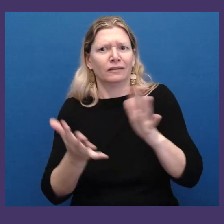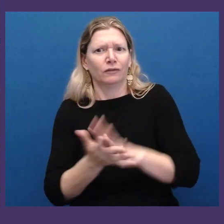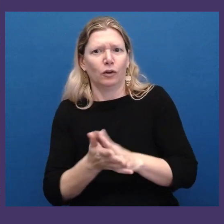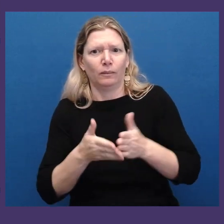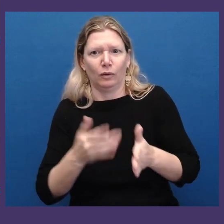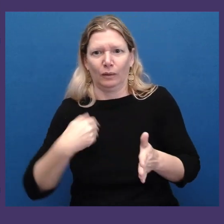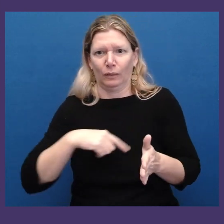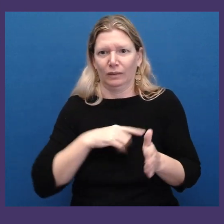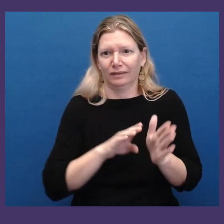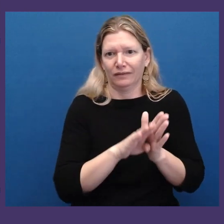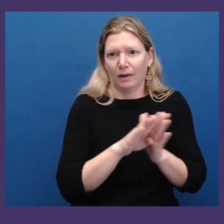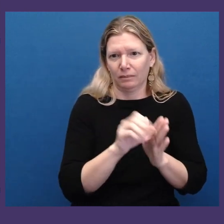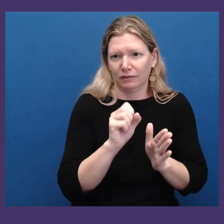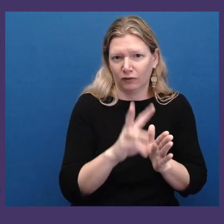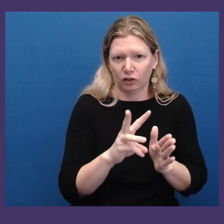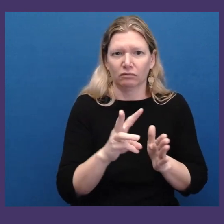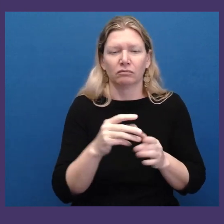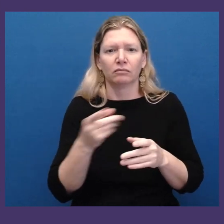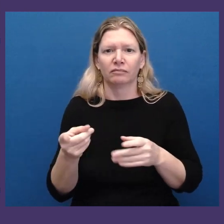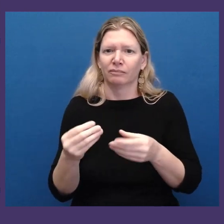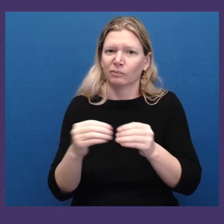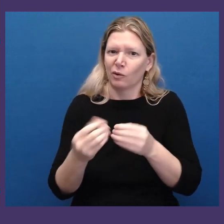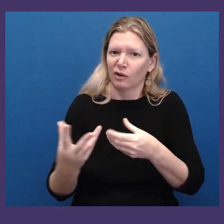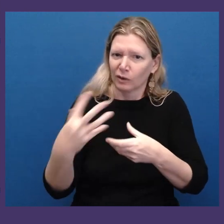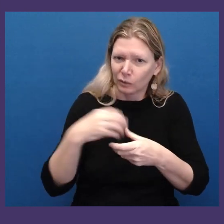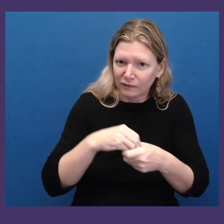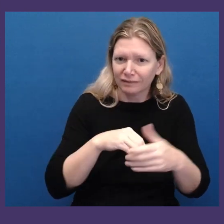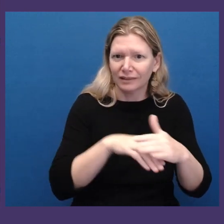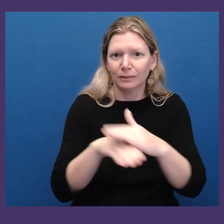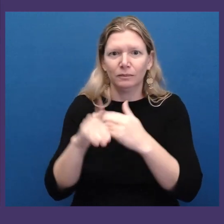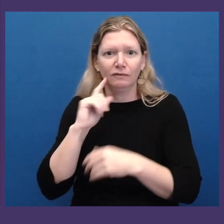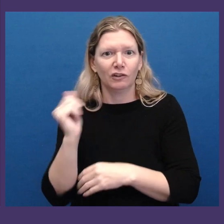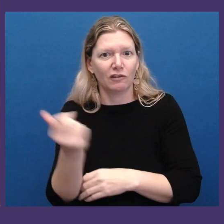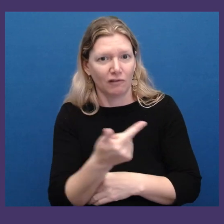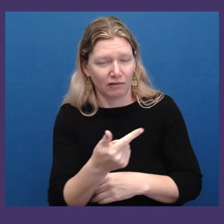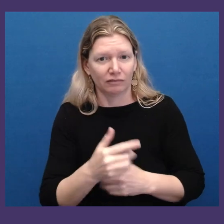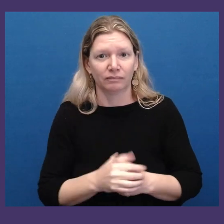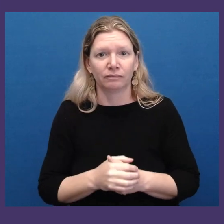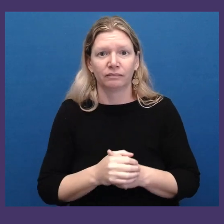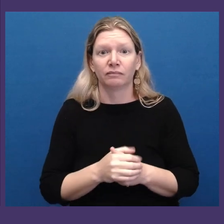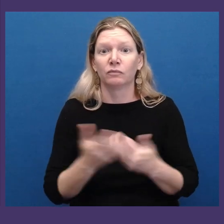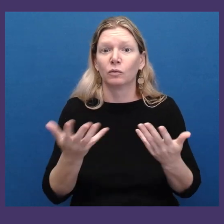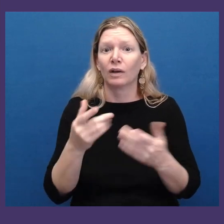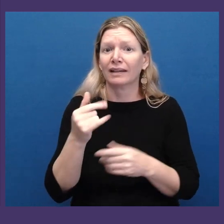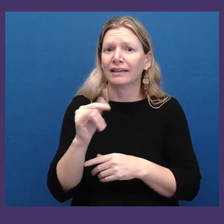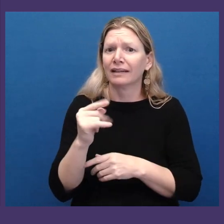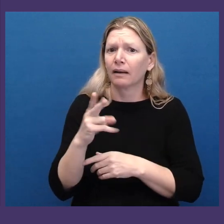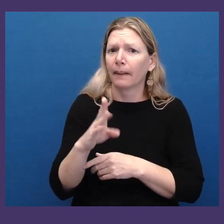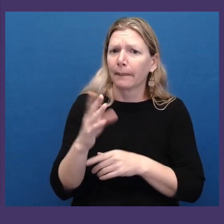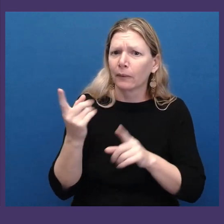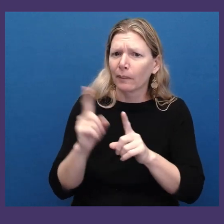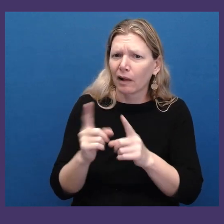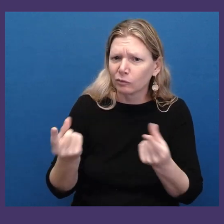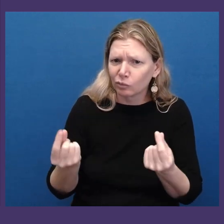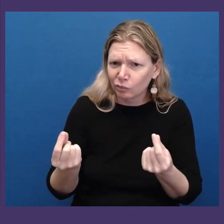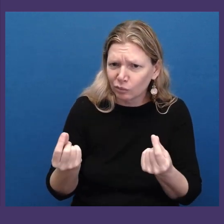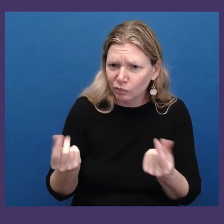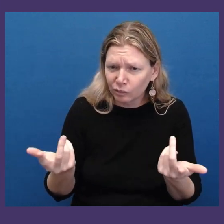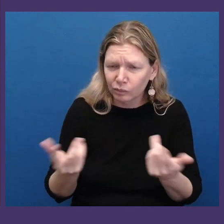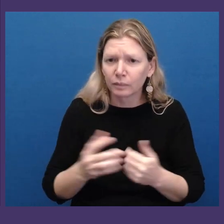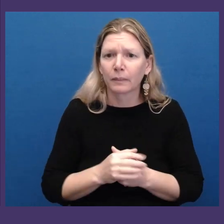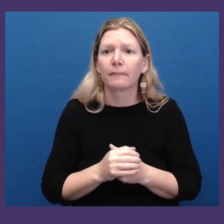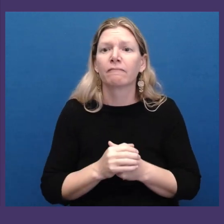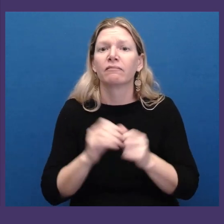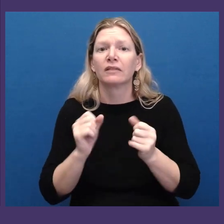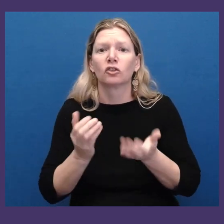accessible for everyone. So, just what can GitHub Copilot do? Copilot can suggest entire lines or blocks of